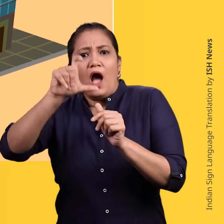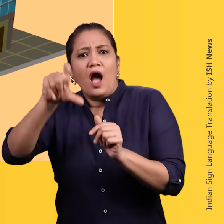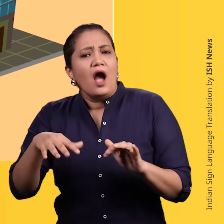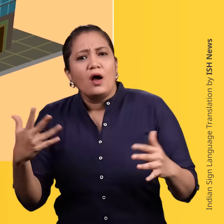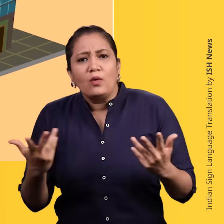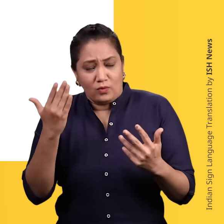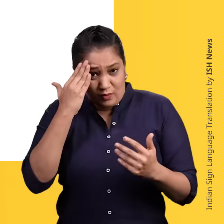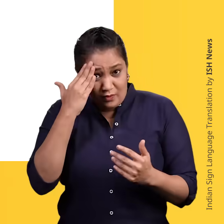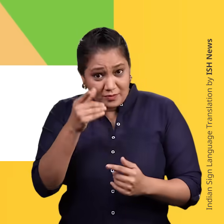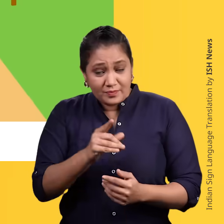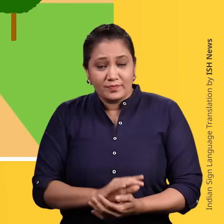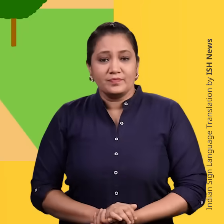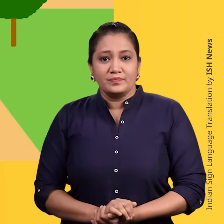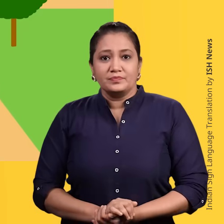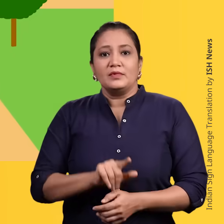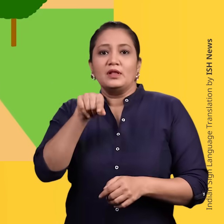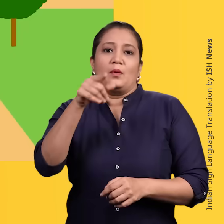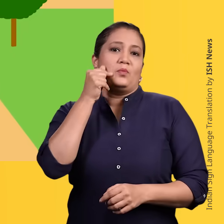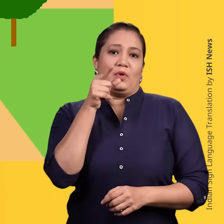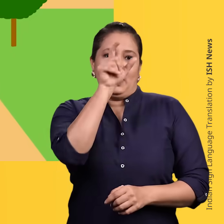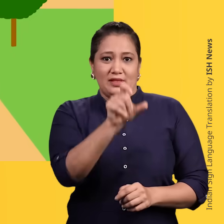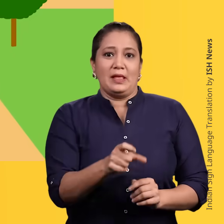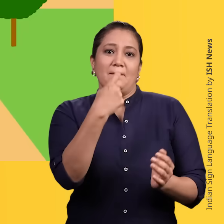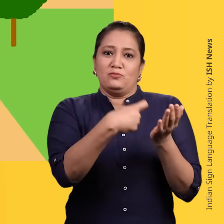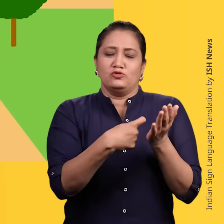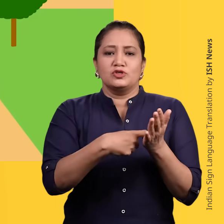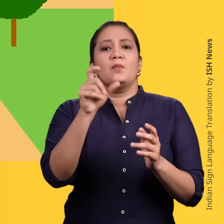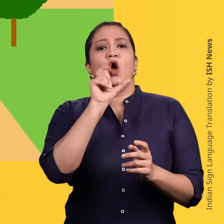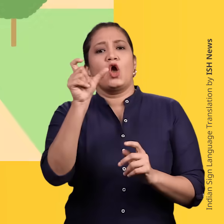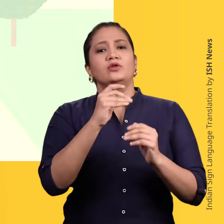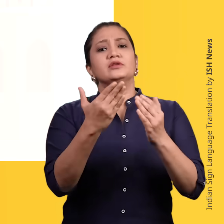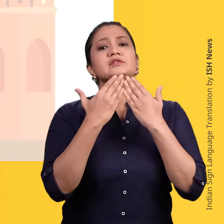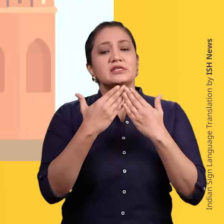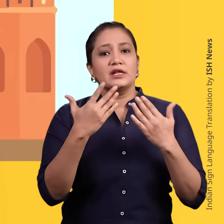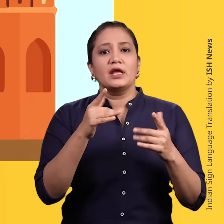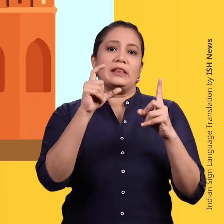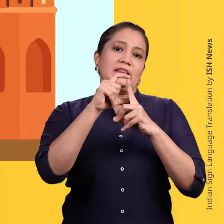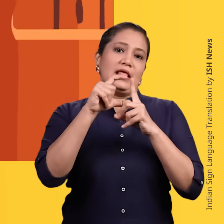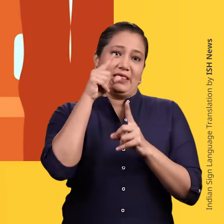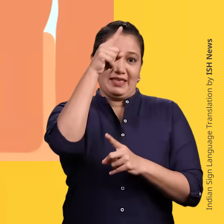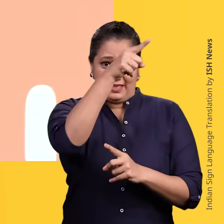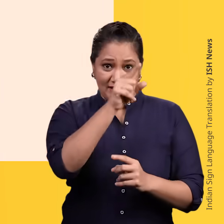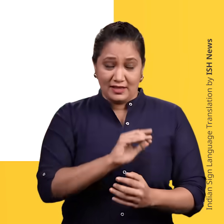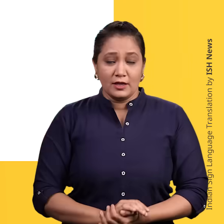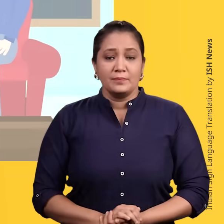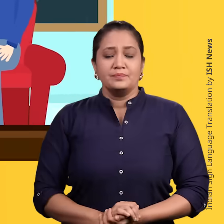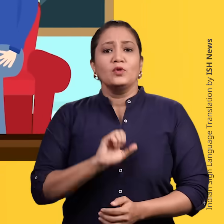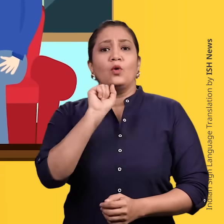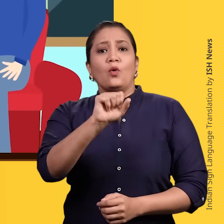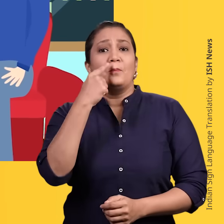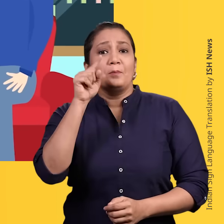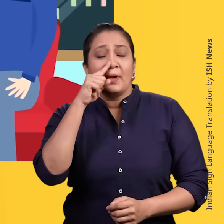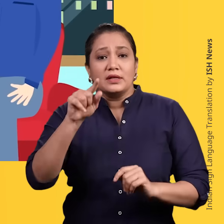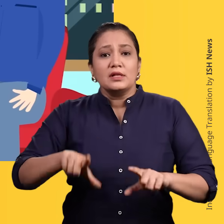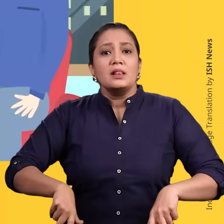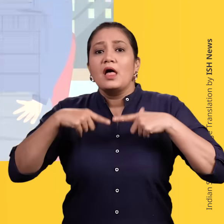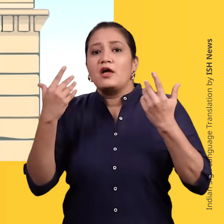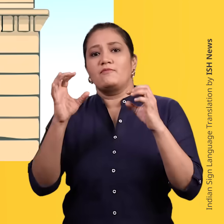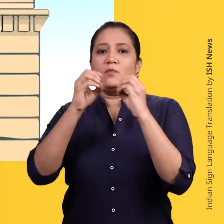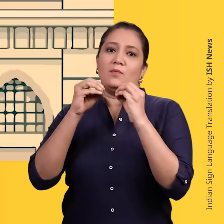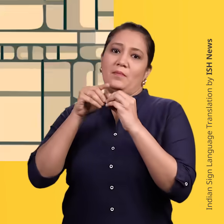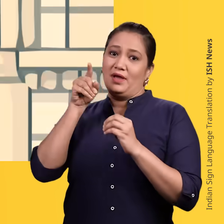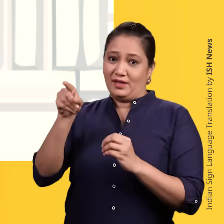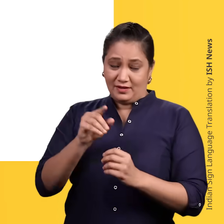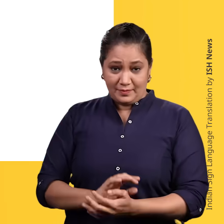another? This is Rishabh, a college student studying in Delhi. His parents live